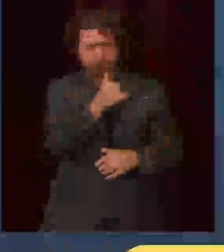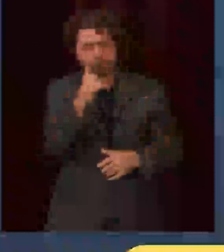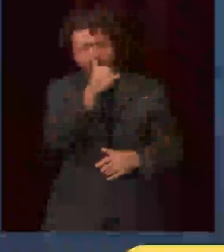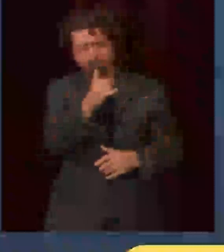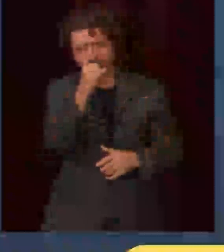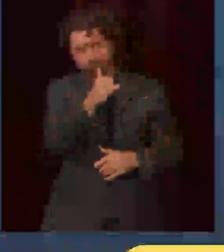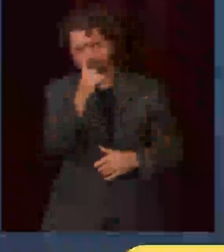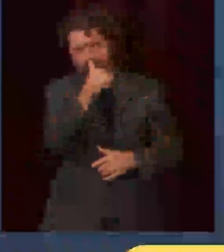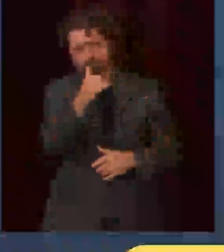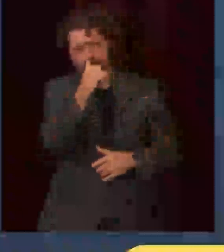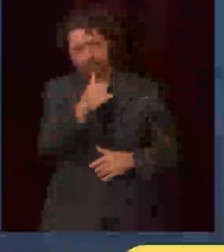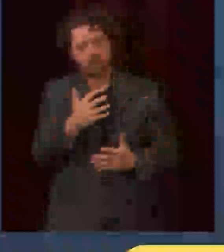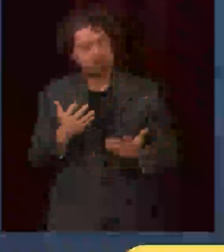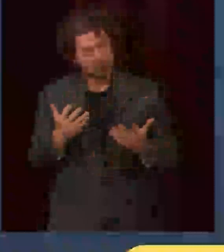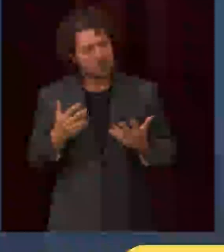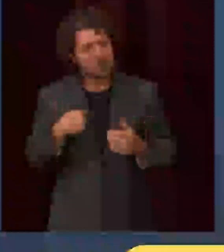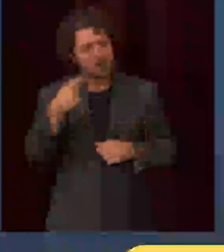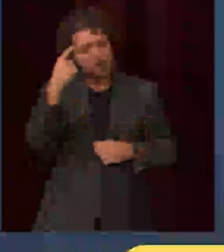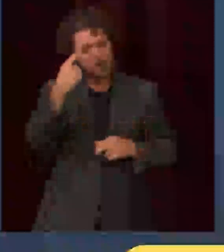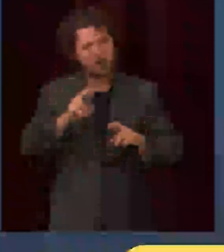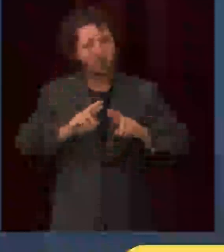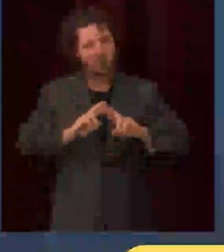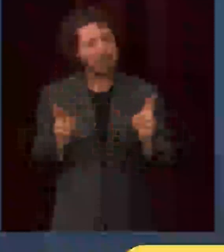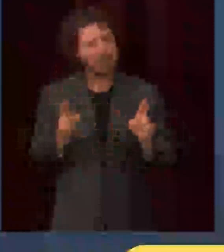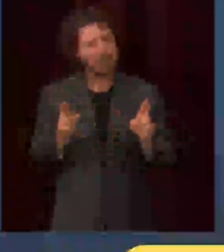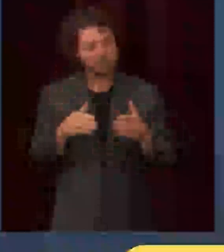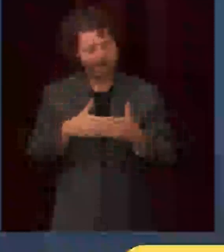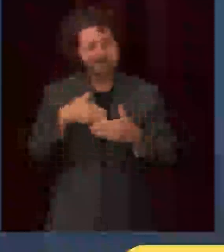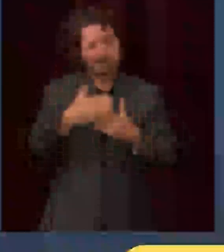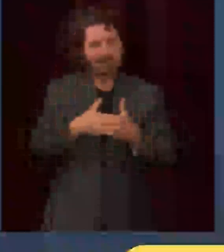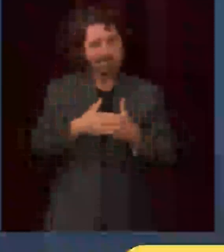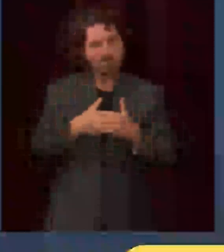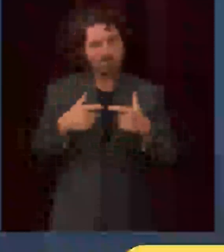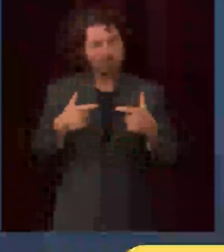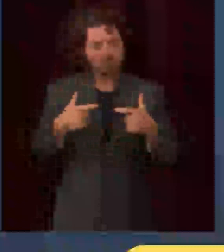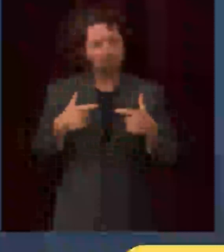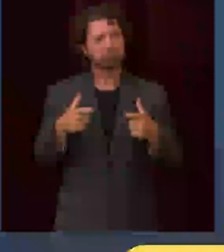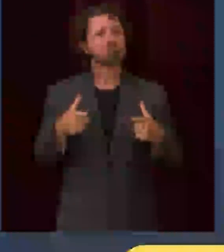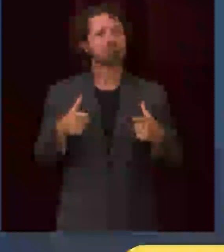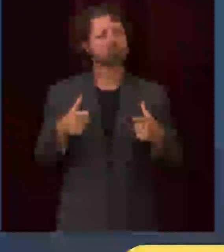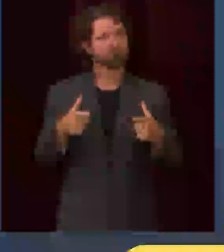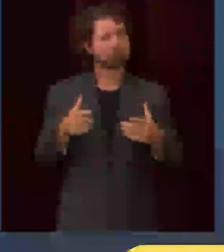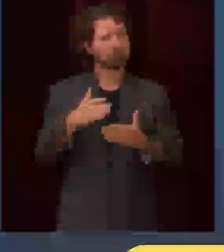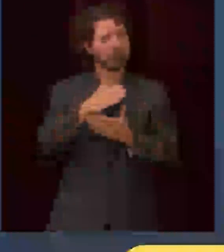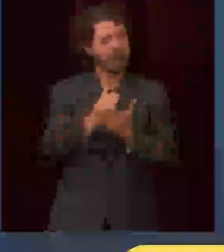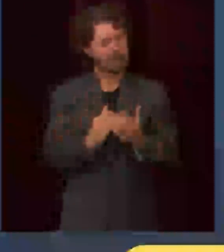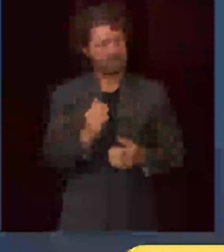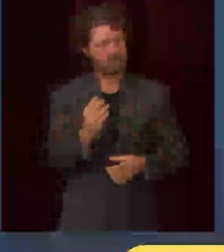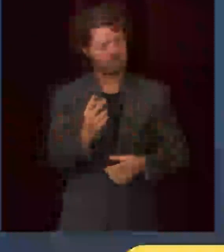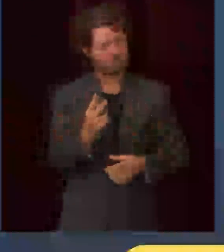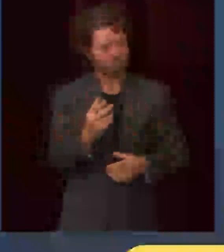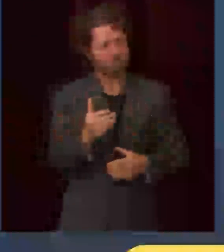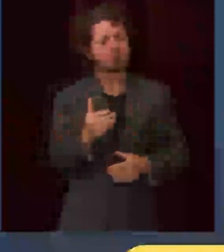that's what we're doing today. Great. Next question comes from Jerry with the Everett Herald.